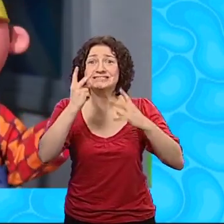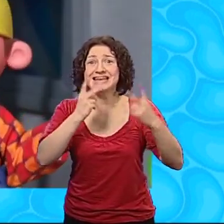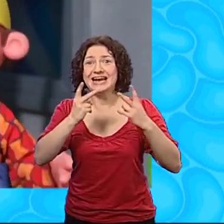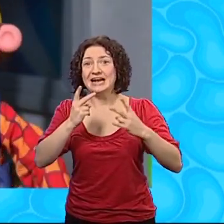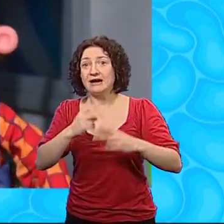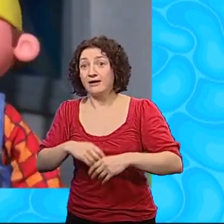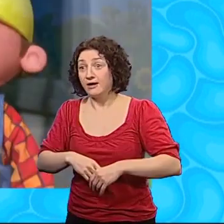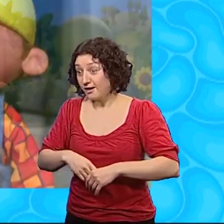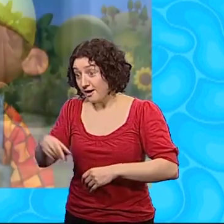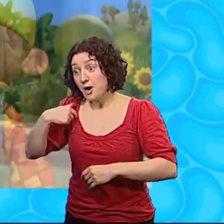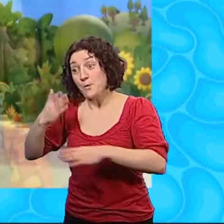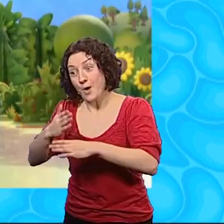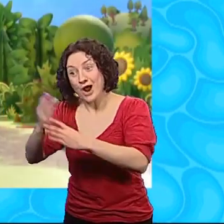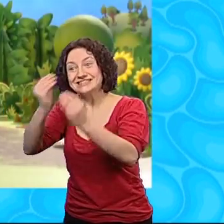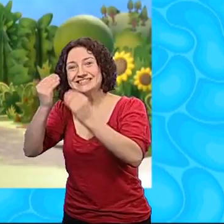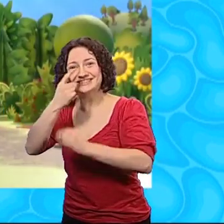song while we work.